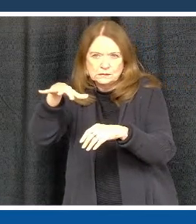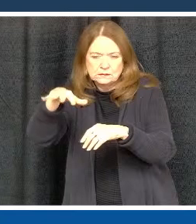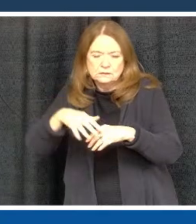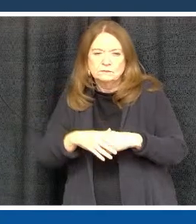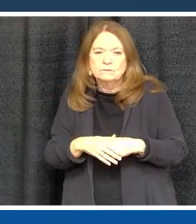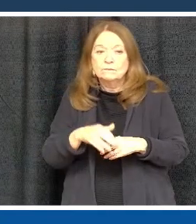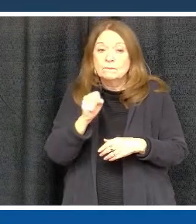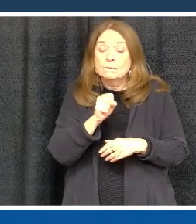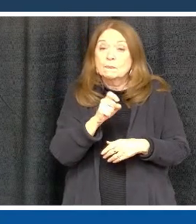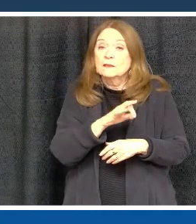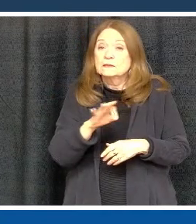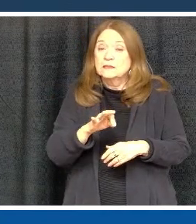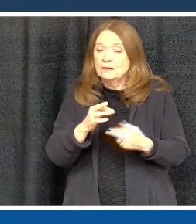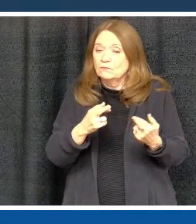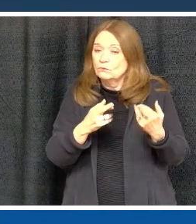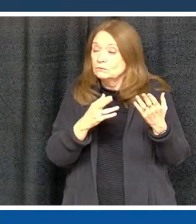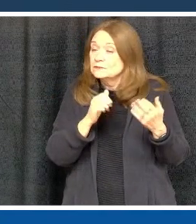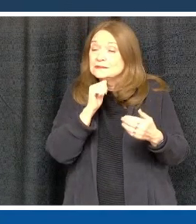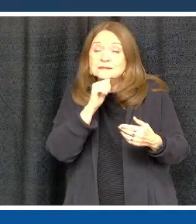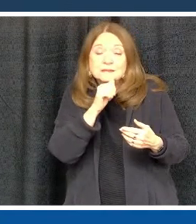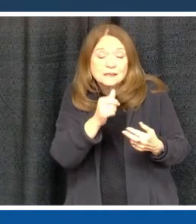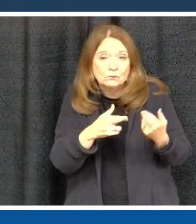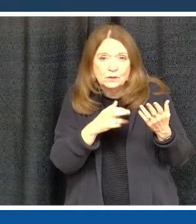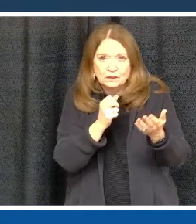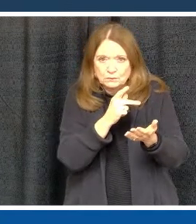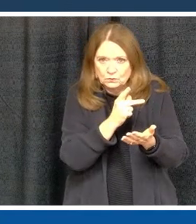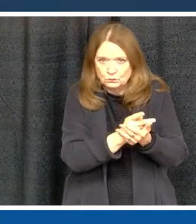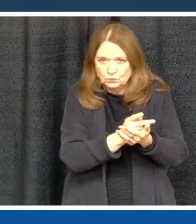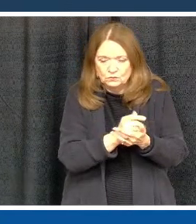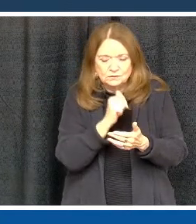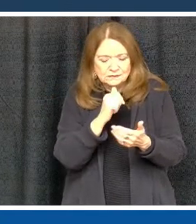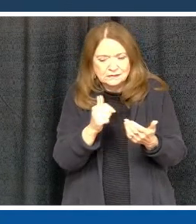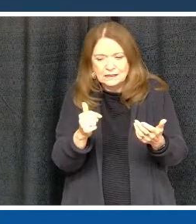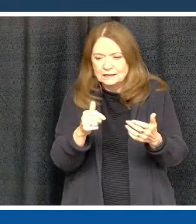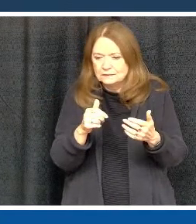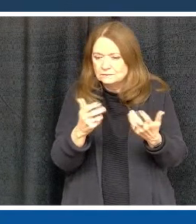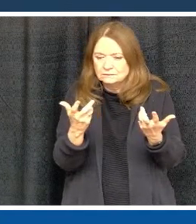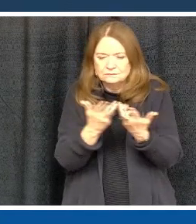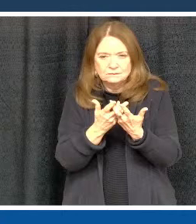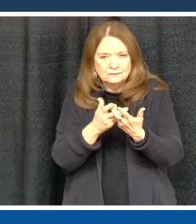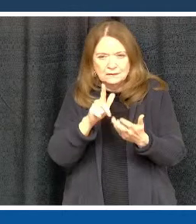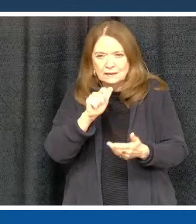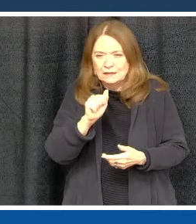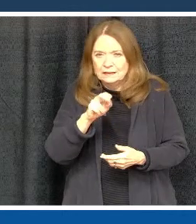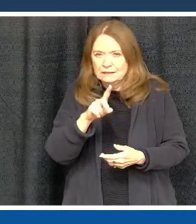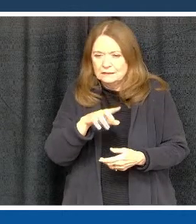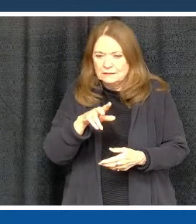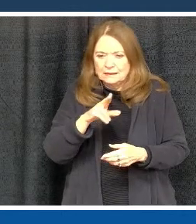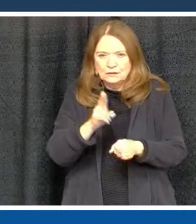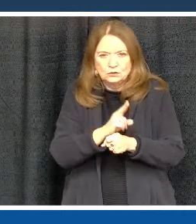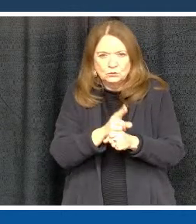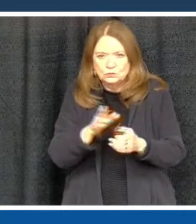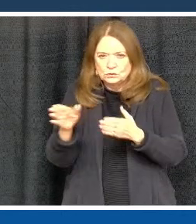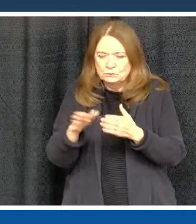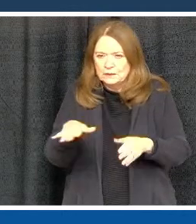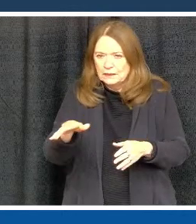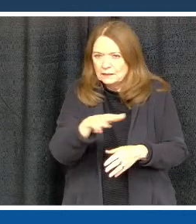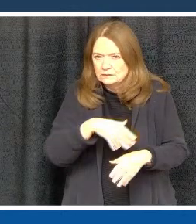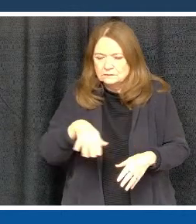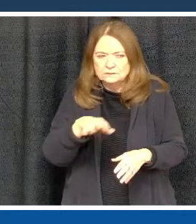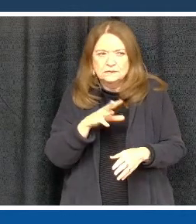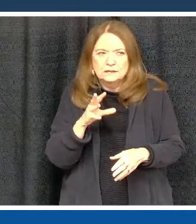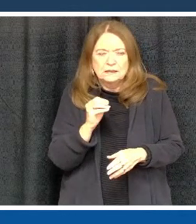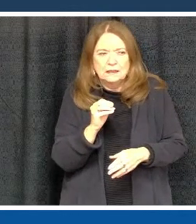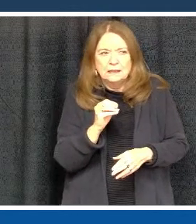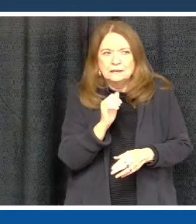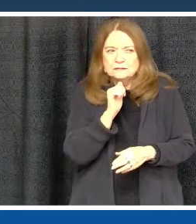Staff does recommend disapproval. The proposed zoning request is inconsistent with the land use plan. The proposed R3 moderate density residential